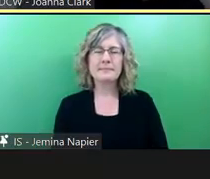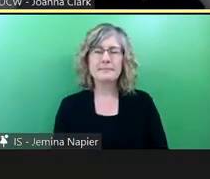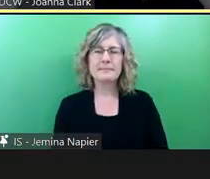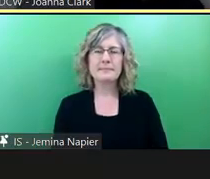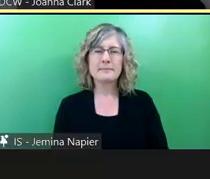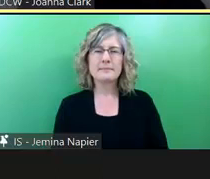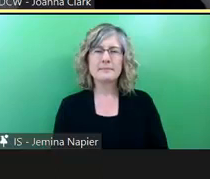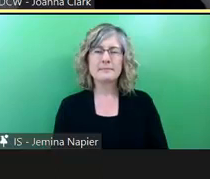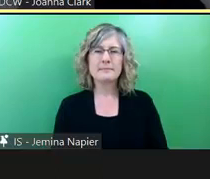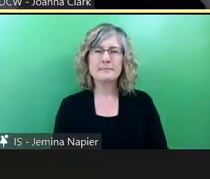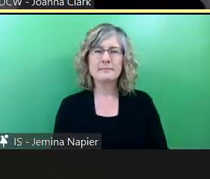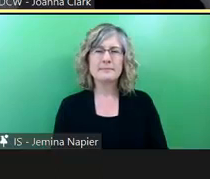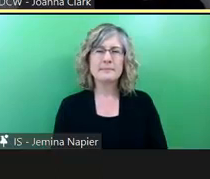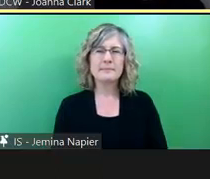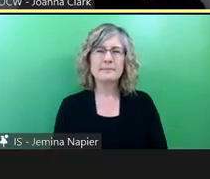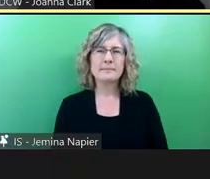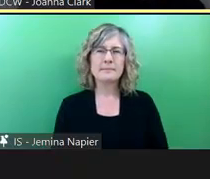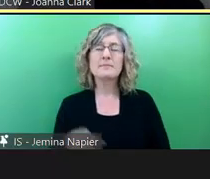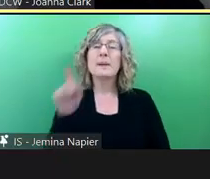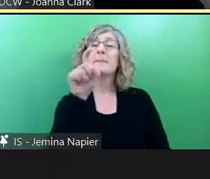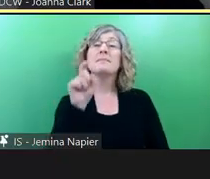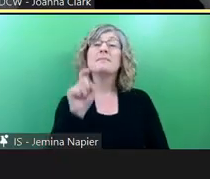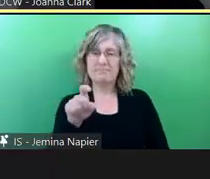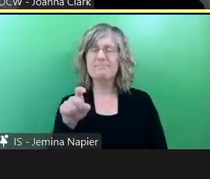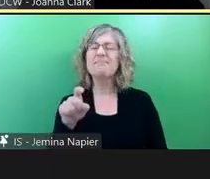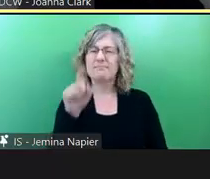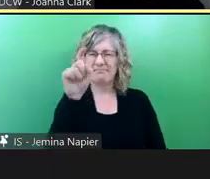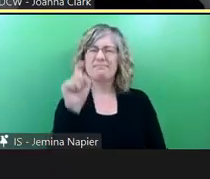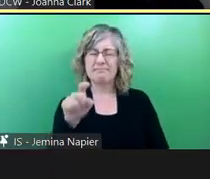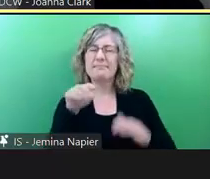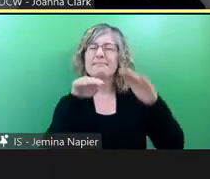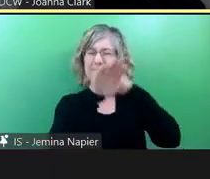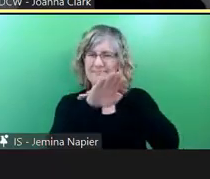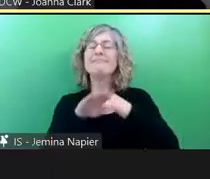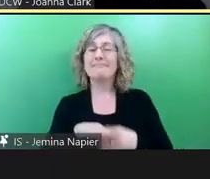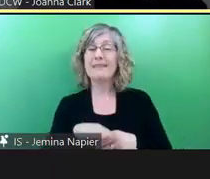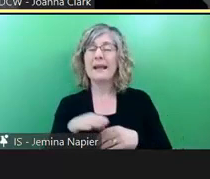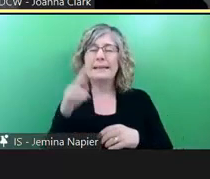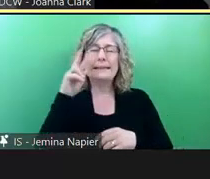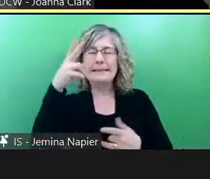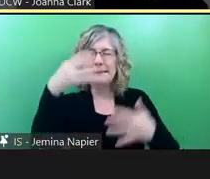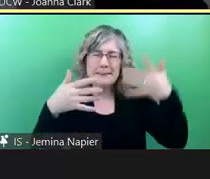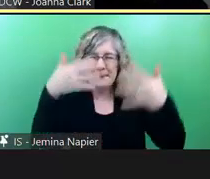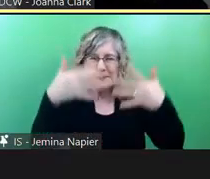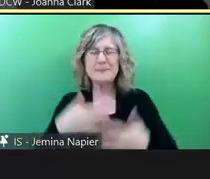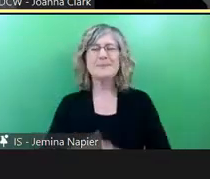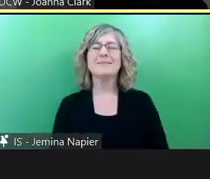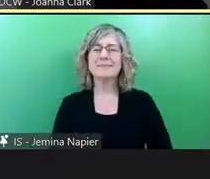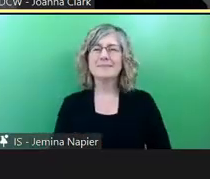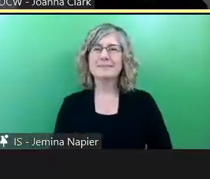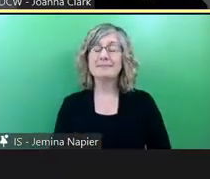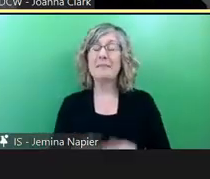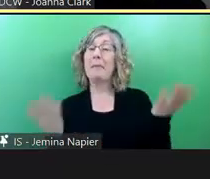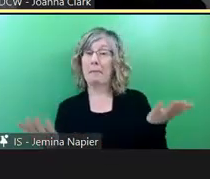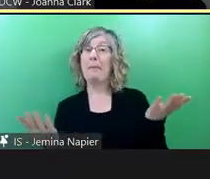Okay, if you can, when you filled it in, just yes, press submit, and we'll give it a couple of seconds. Okay, well,